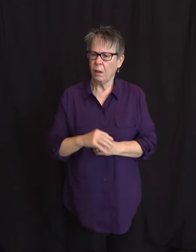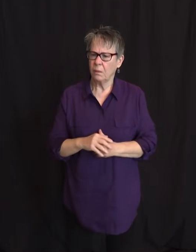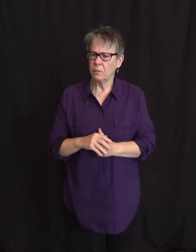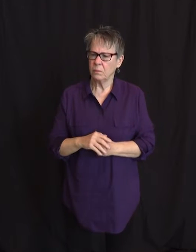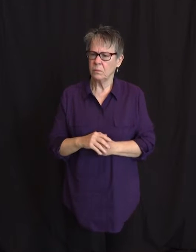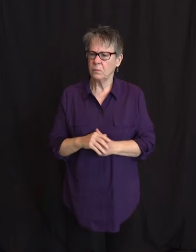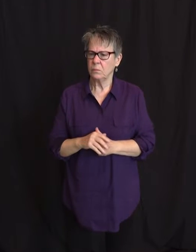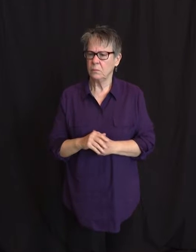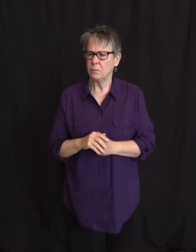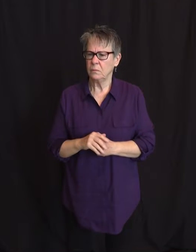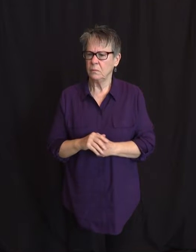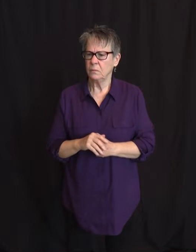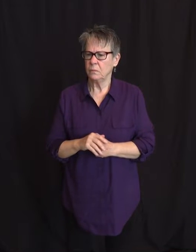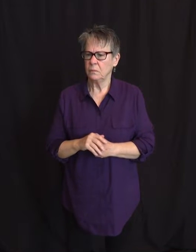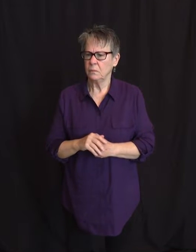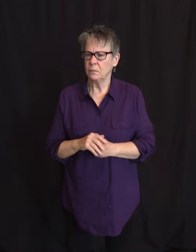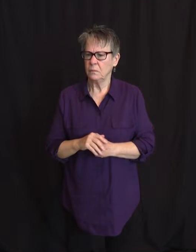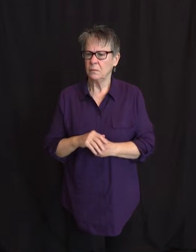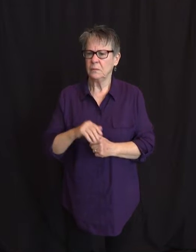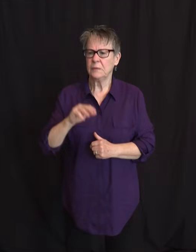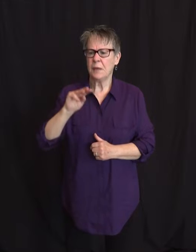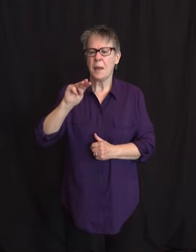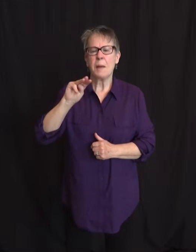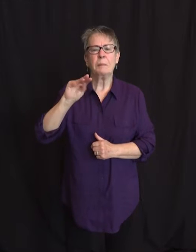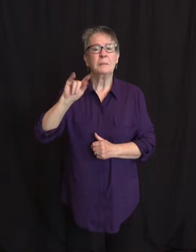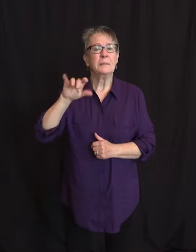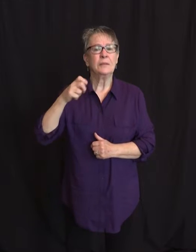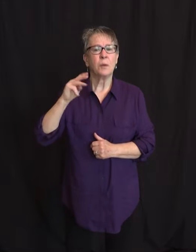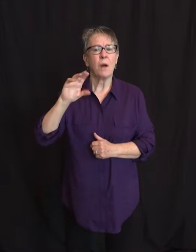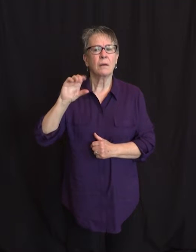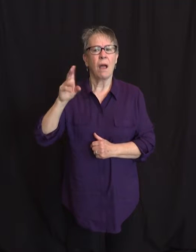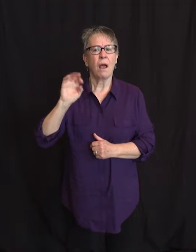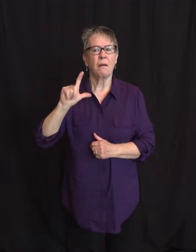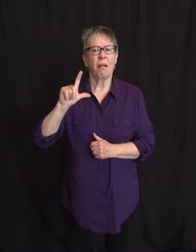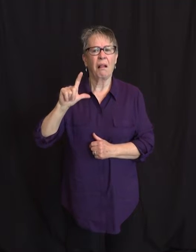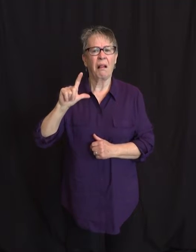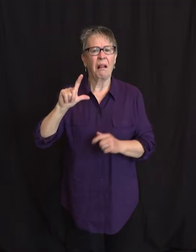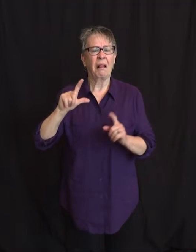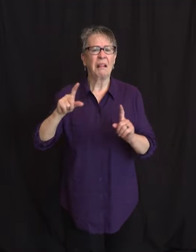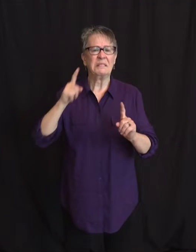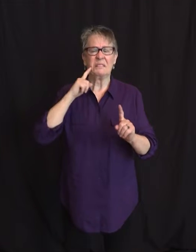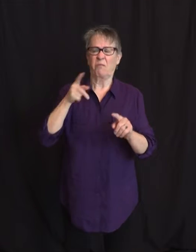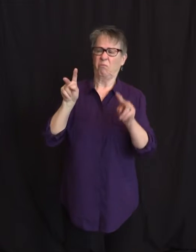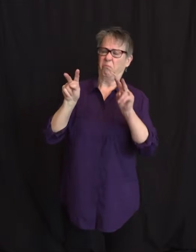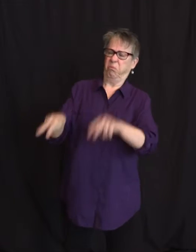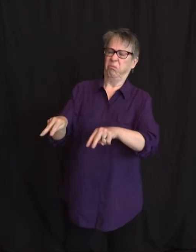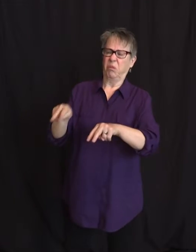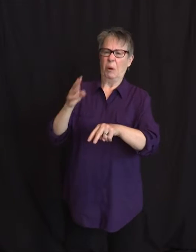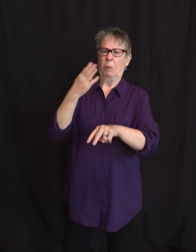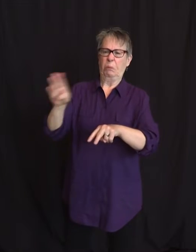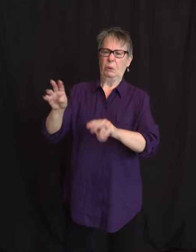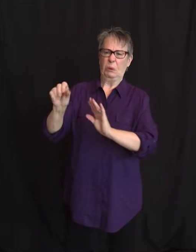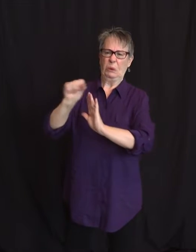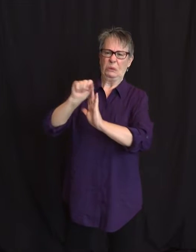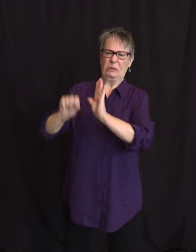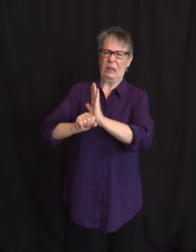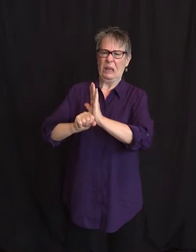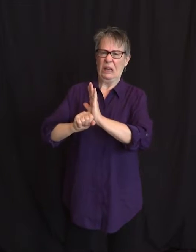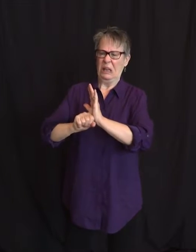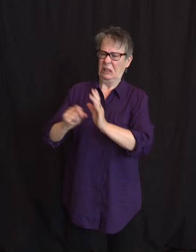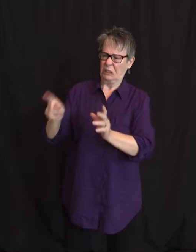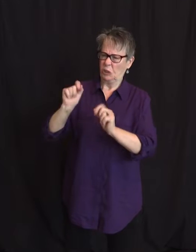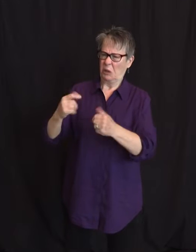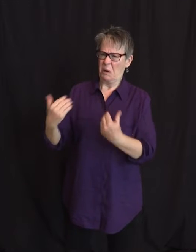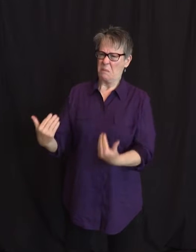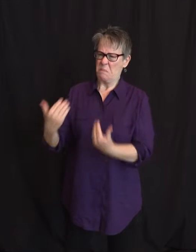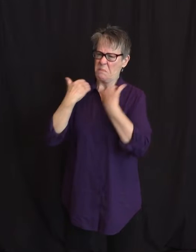regarding, well, his attitude about what he called a, quote, blue state bailout. It is irresponsible and, in my view,